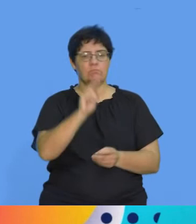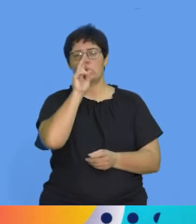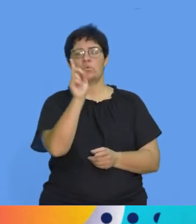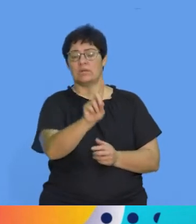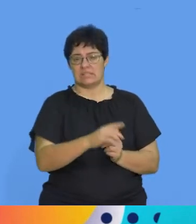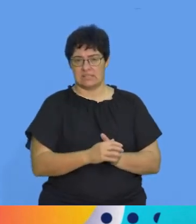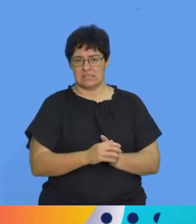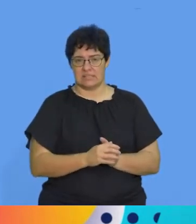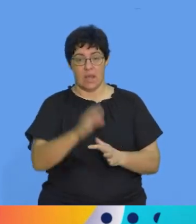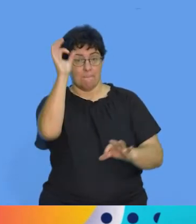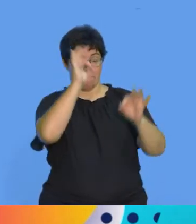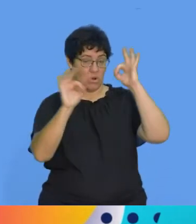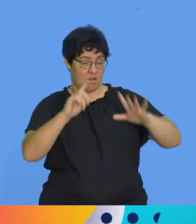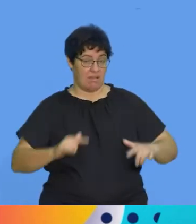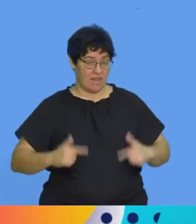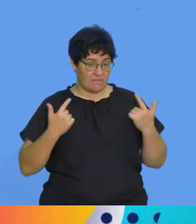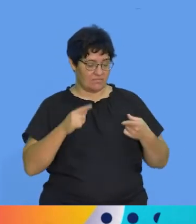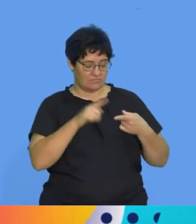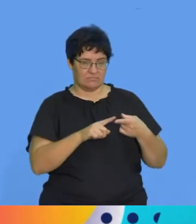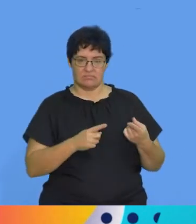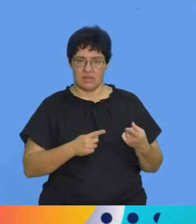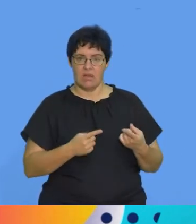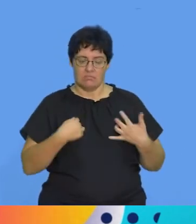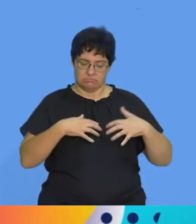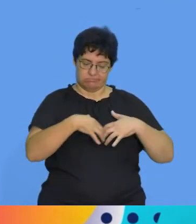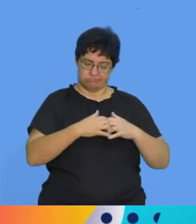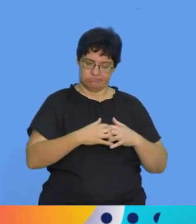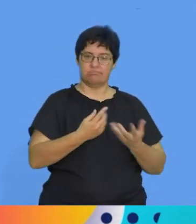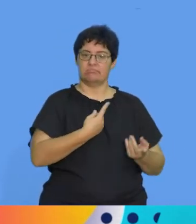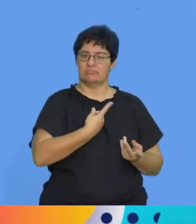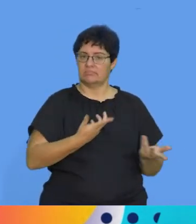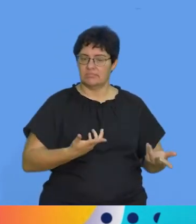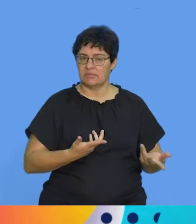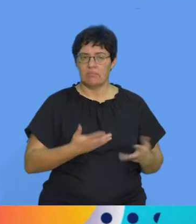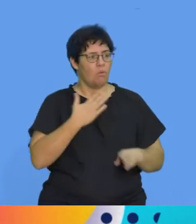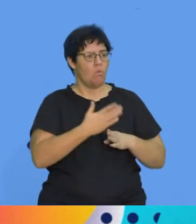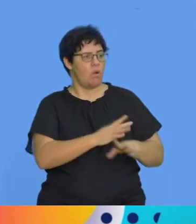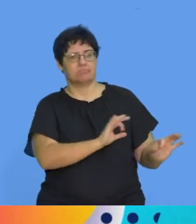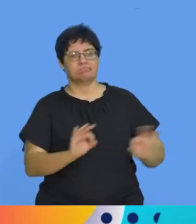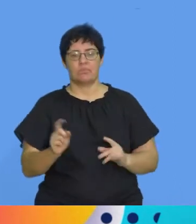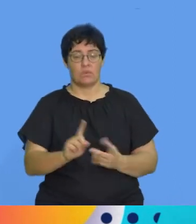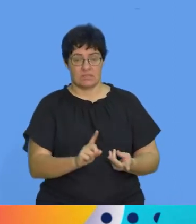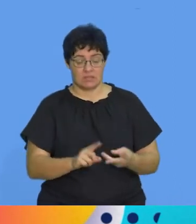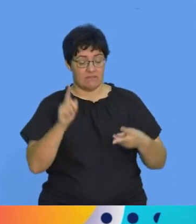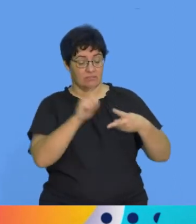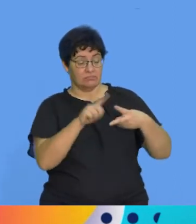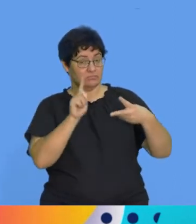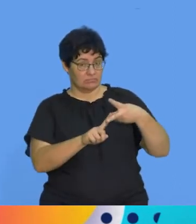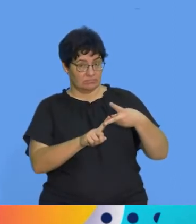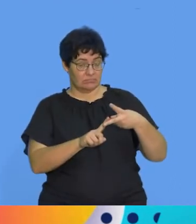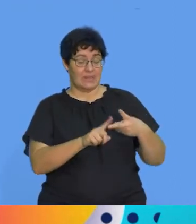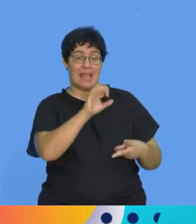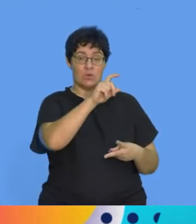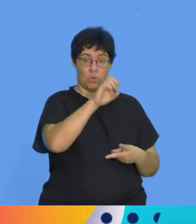at the molecules of life, what makes us and what makes us function. And we know that there are two important groups,